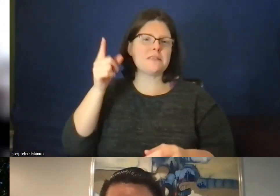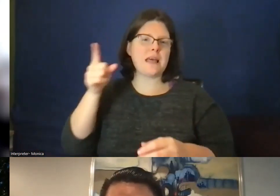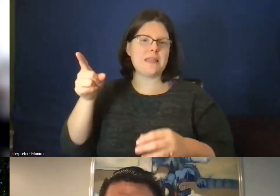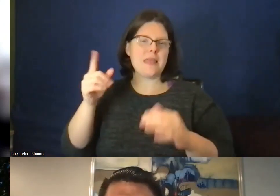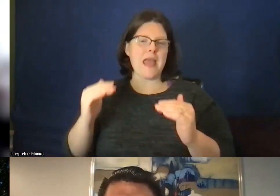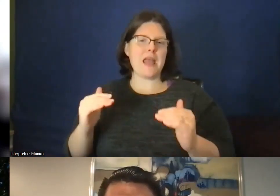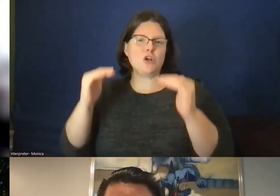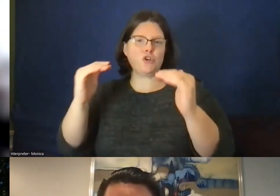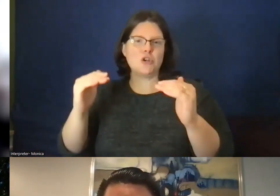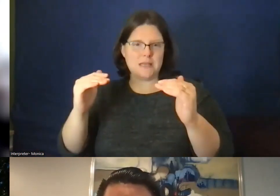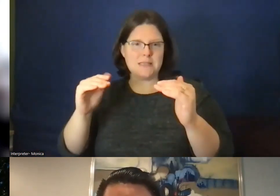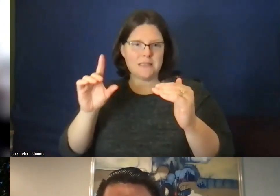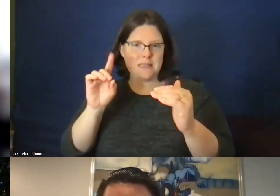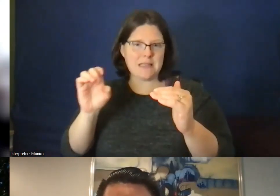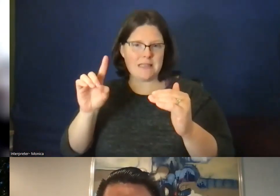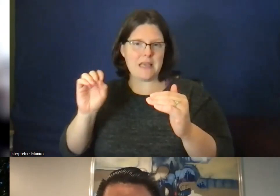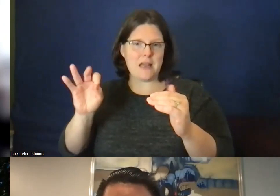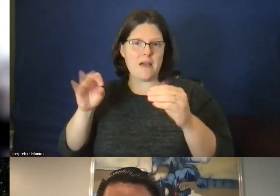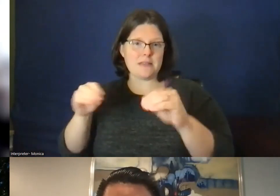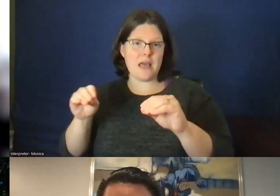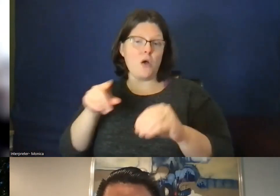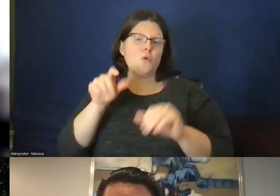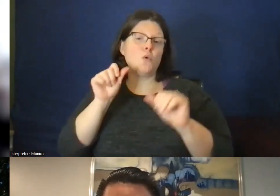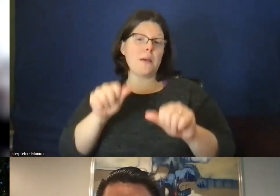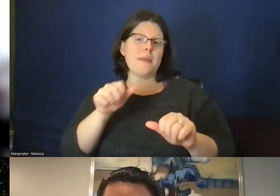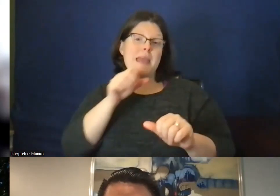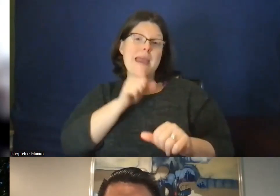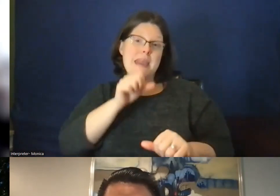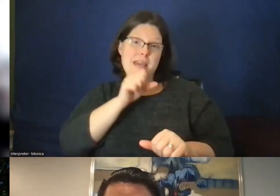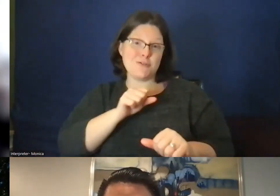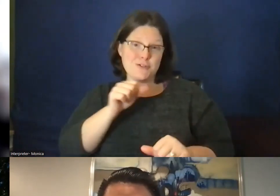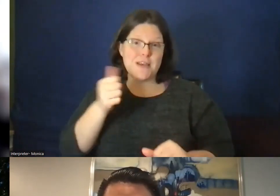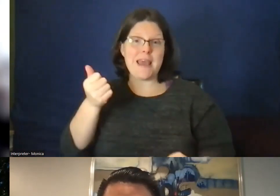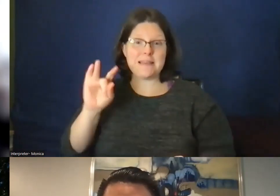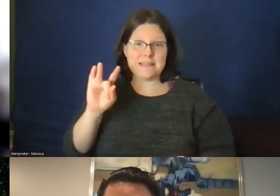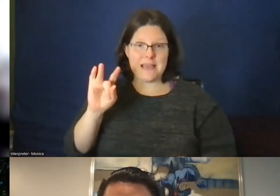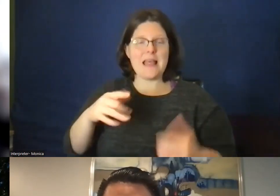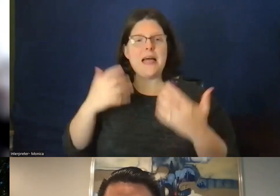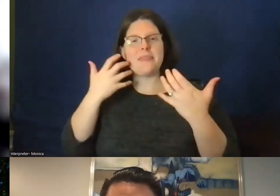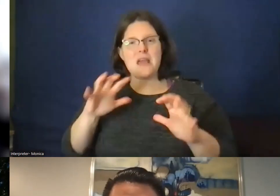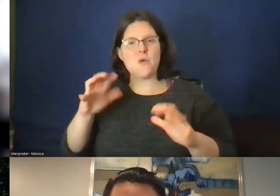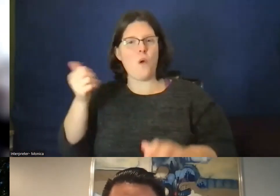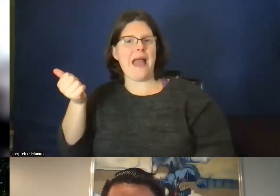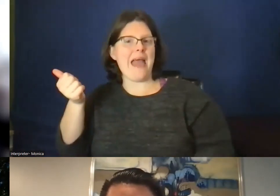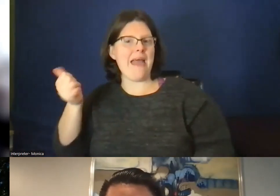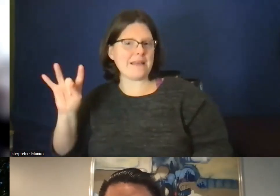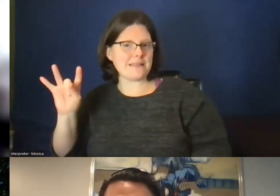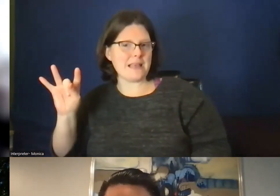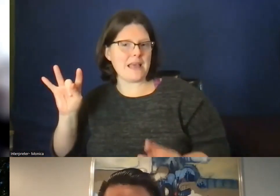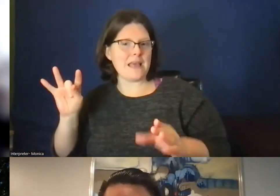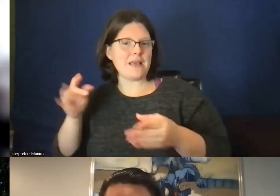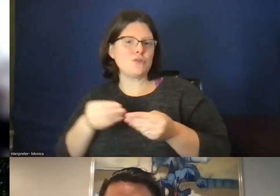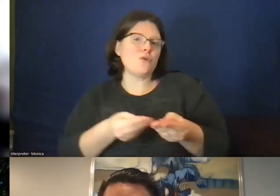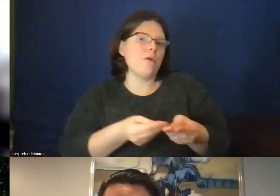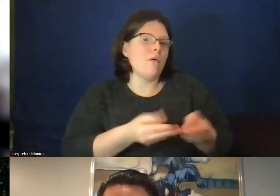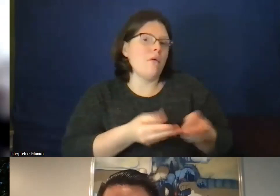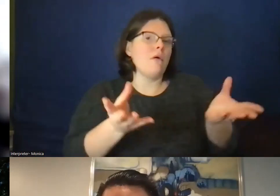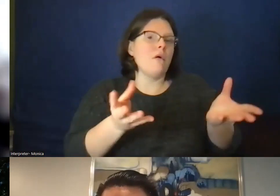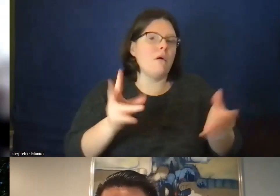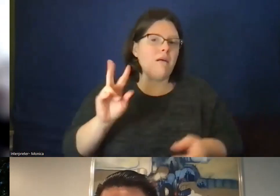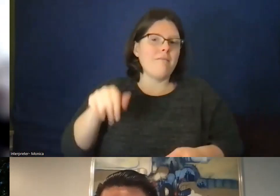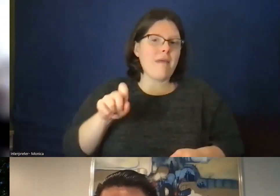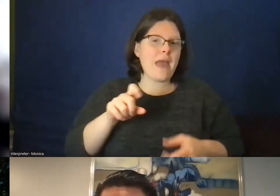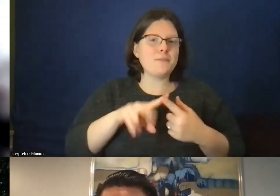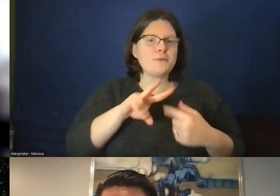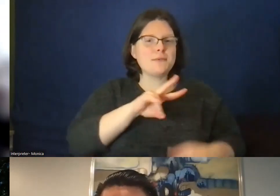until 21, right? Because you can be a senior in high school, be 18, and they didn't want 18-year-olds distributing vapes to, you know, 7th,